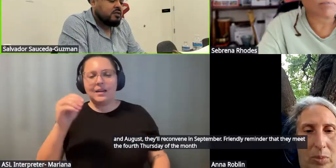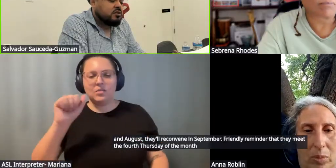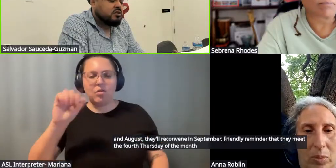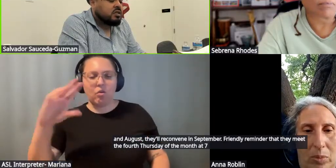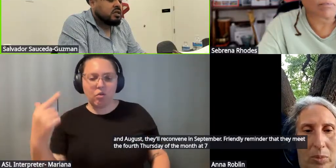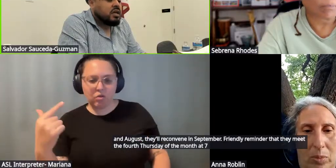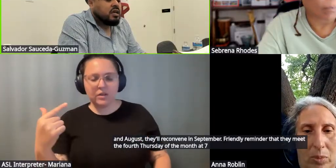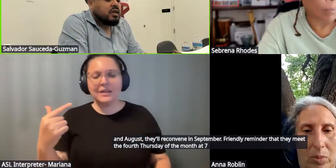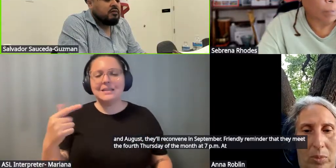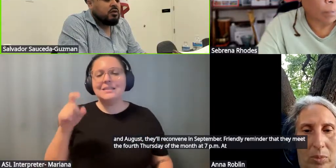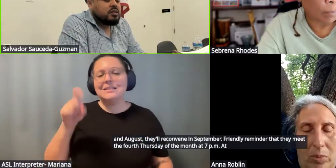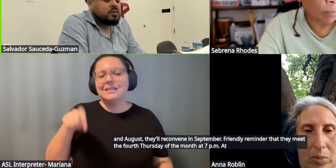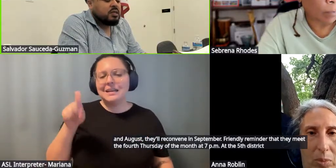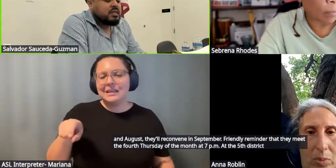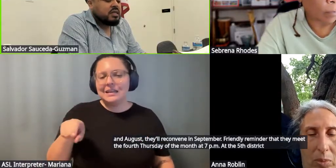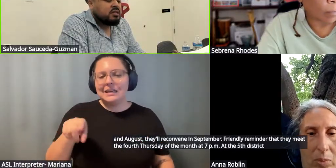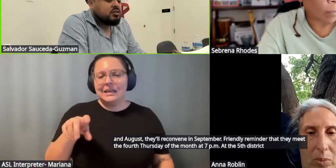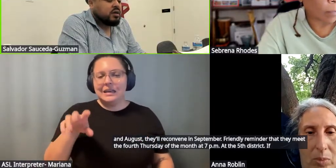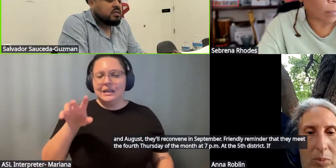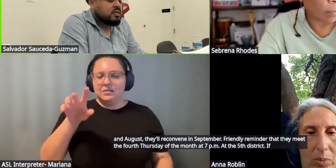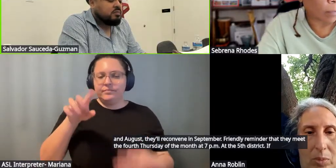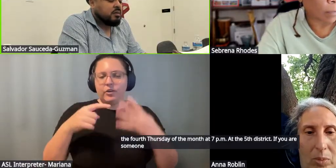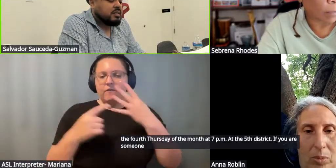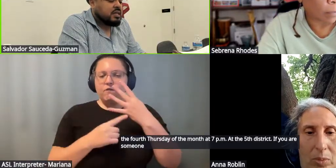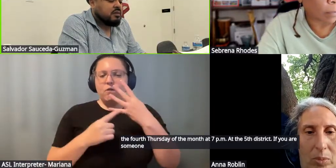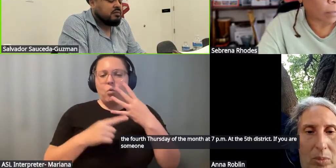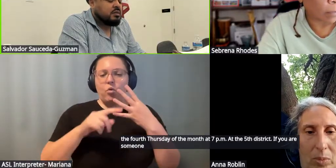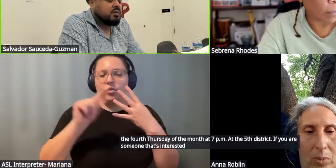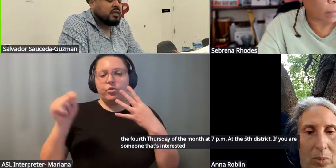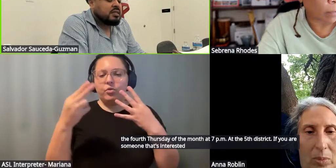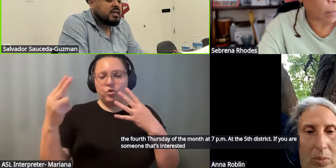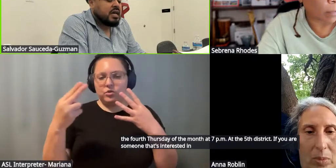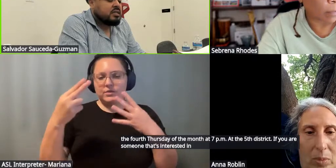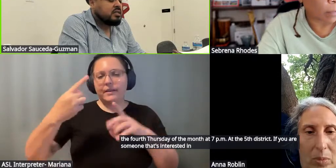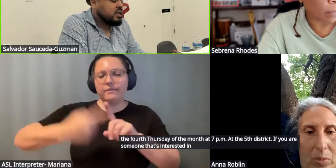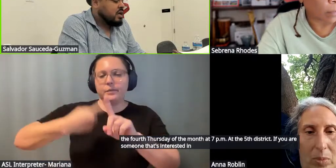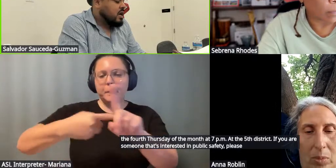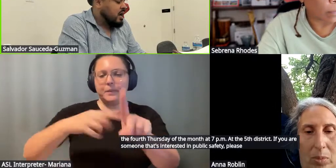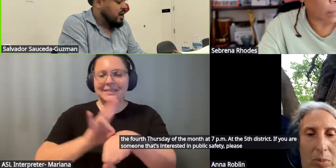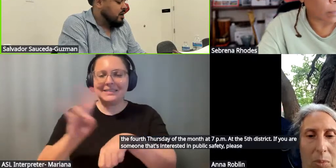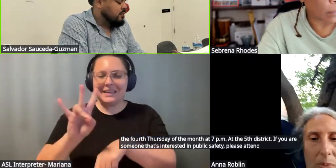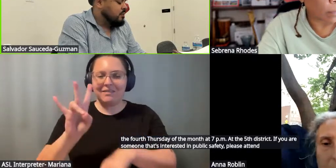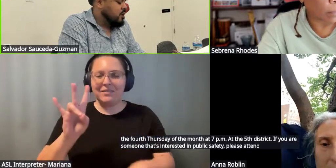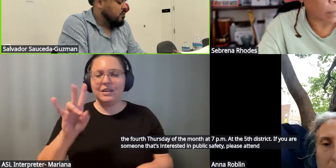at the fifth district. If you are someone that's interested in public safety, please attend.